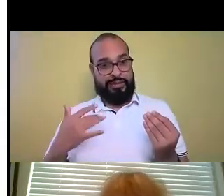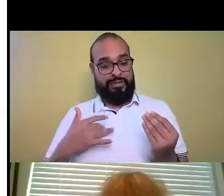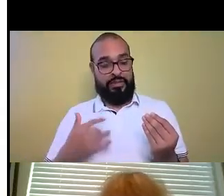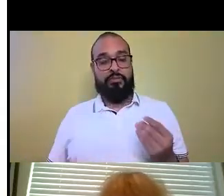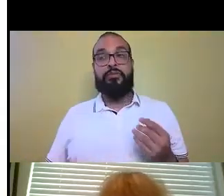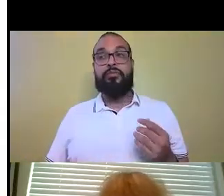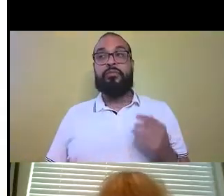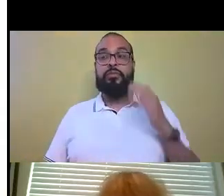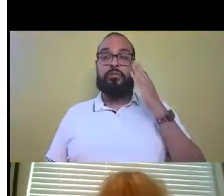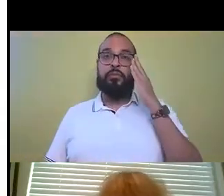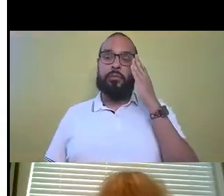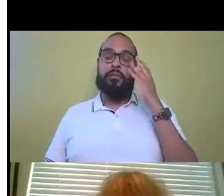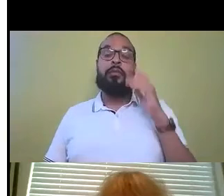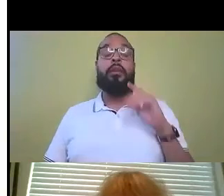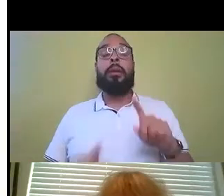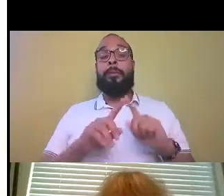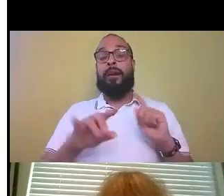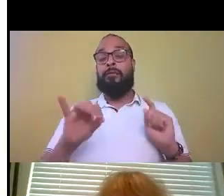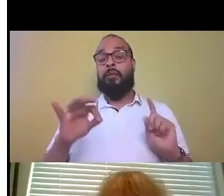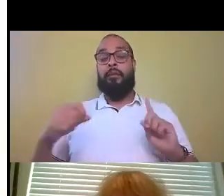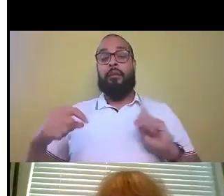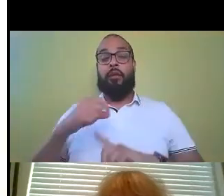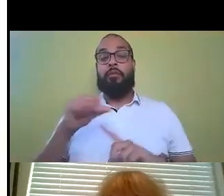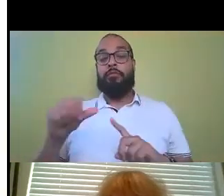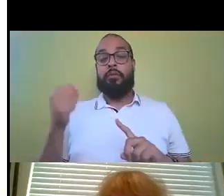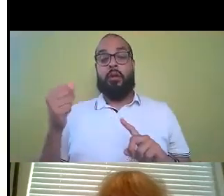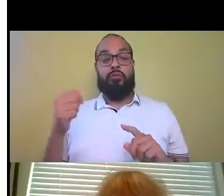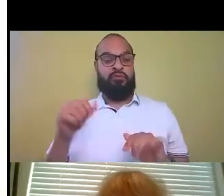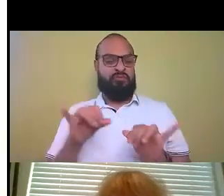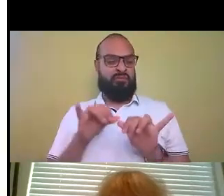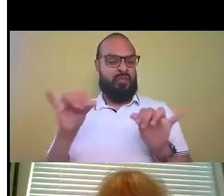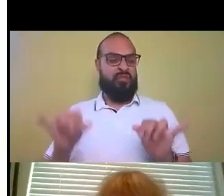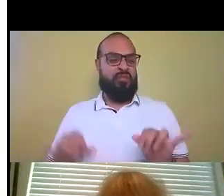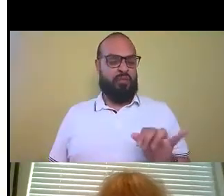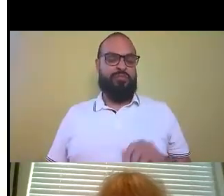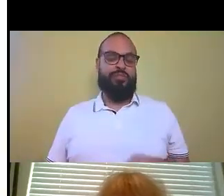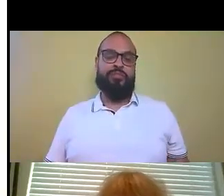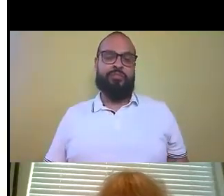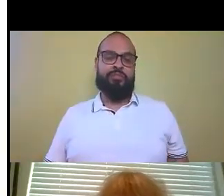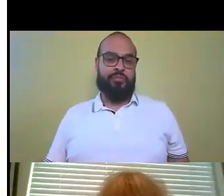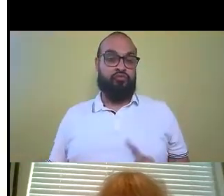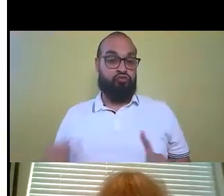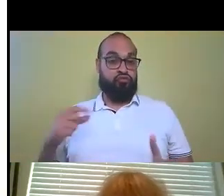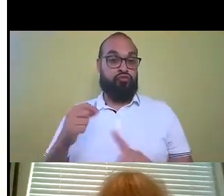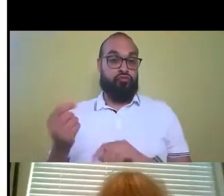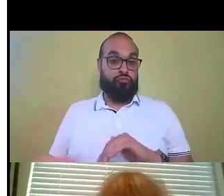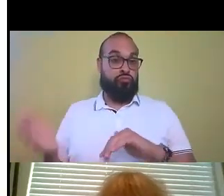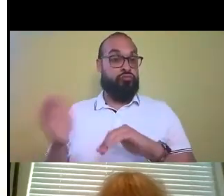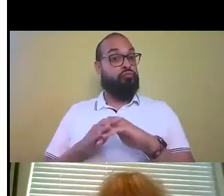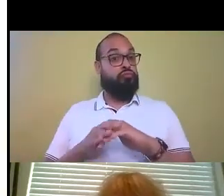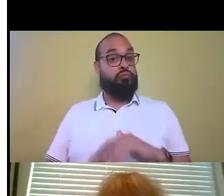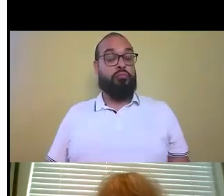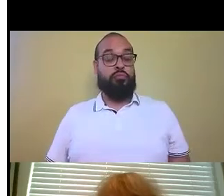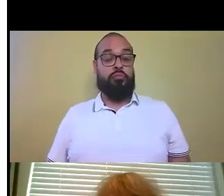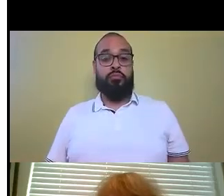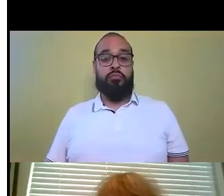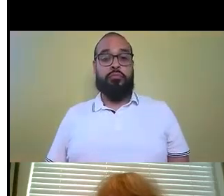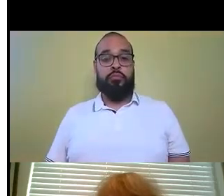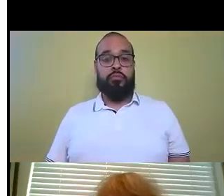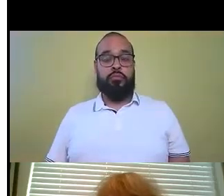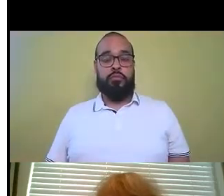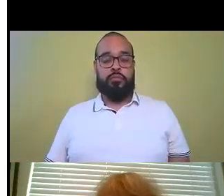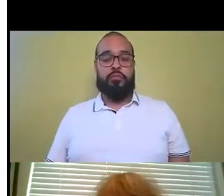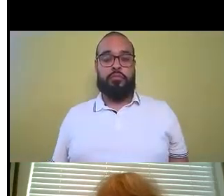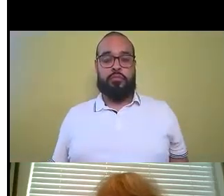into the other sensory systems and hit those systems with a degree of intensity,